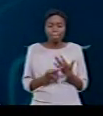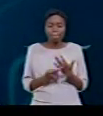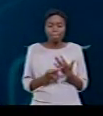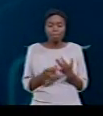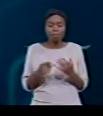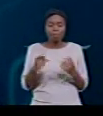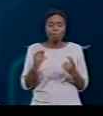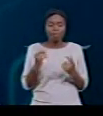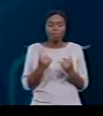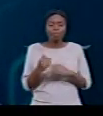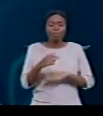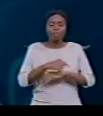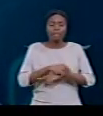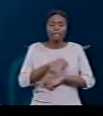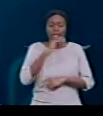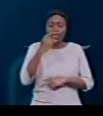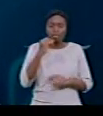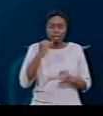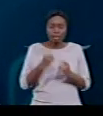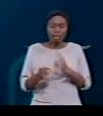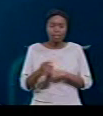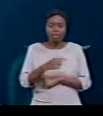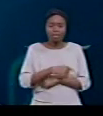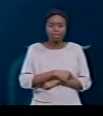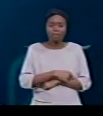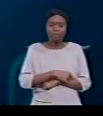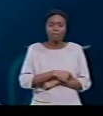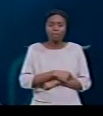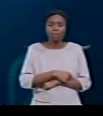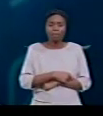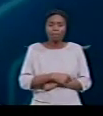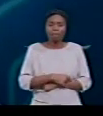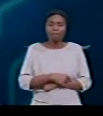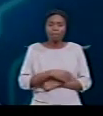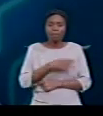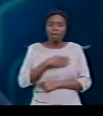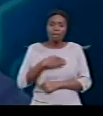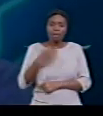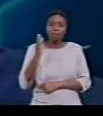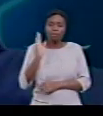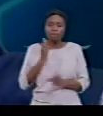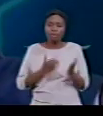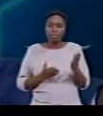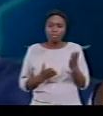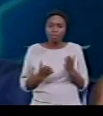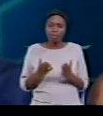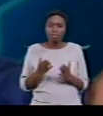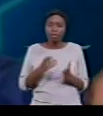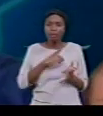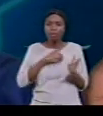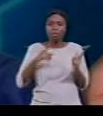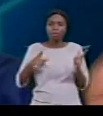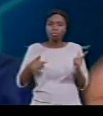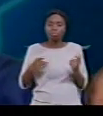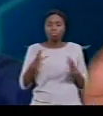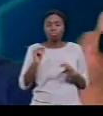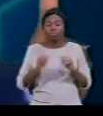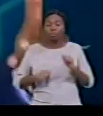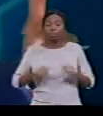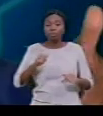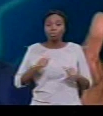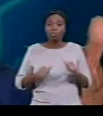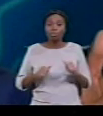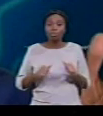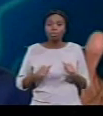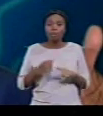The grand finale of this magnanimous program. And no doubt, right from